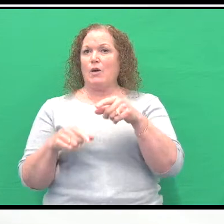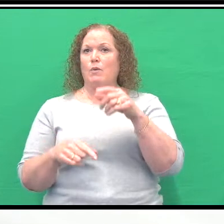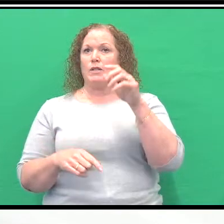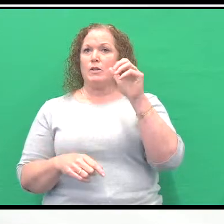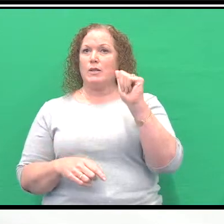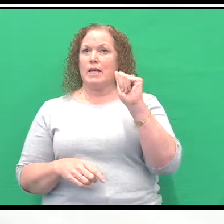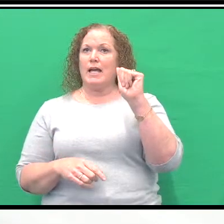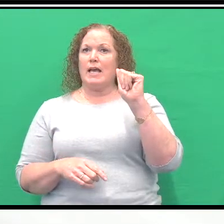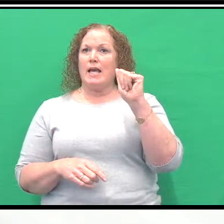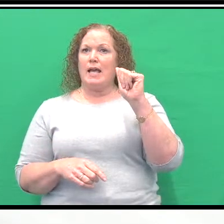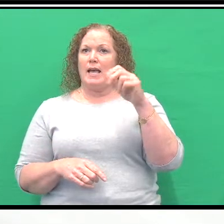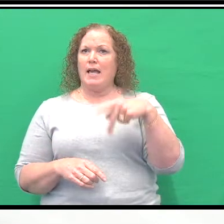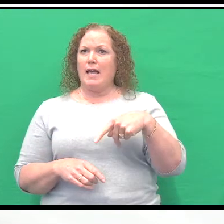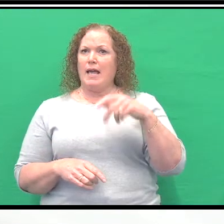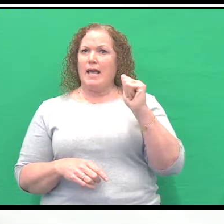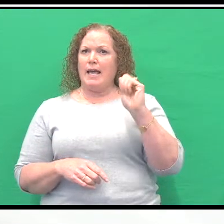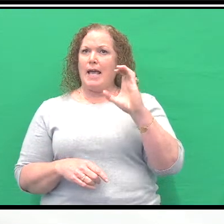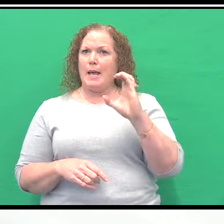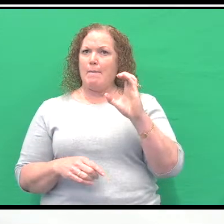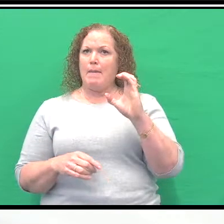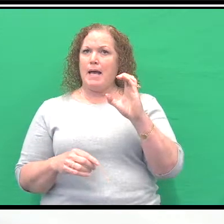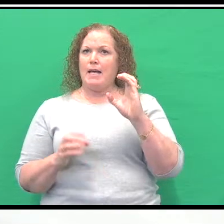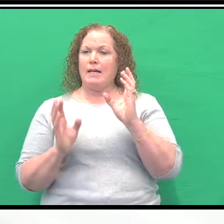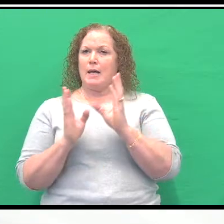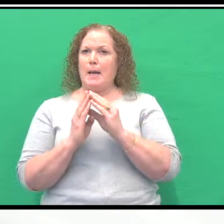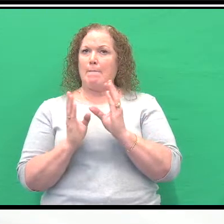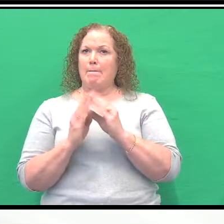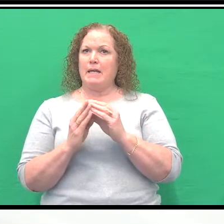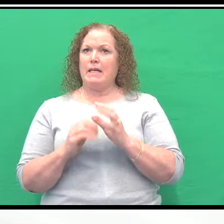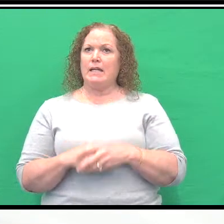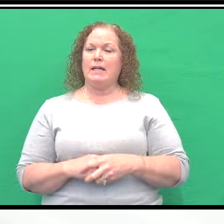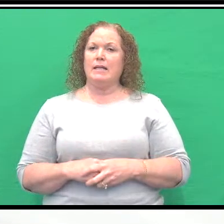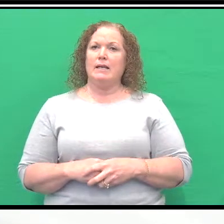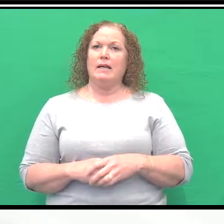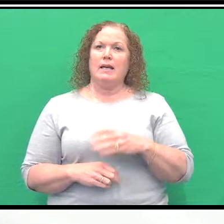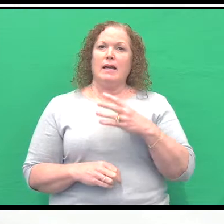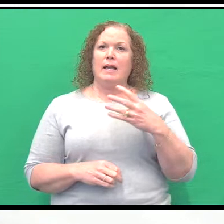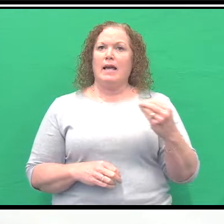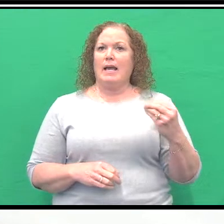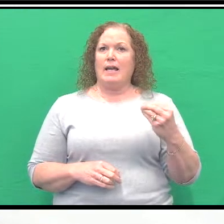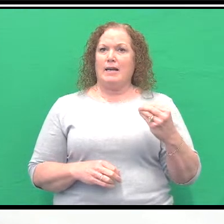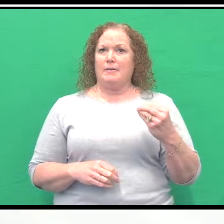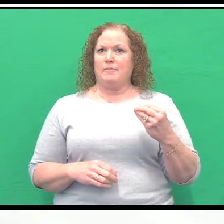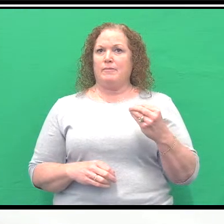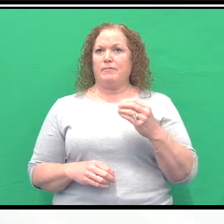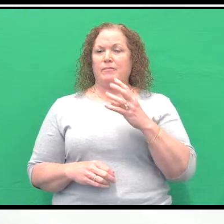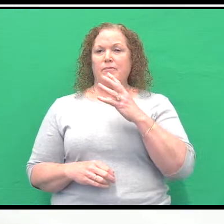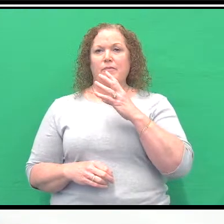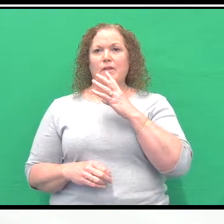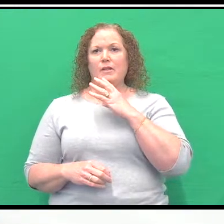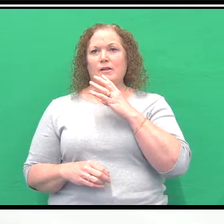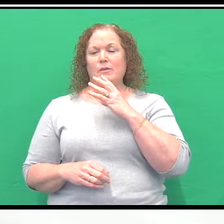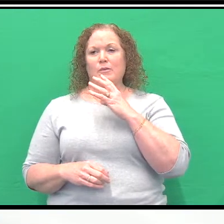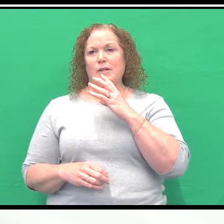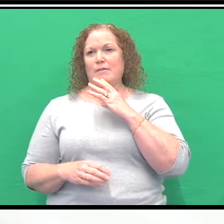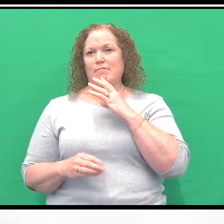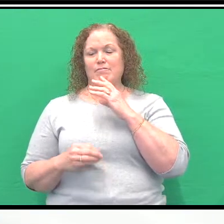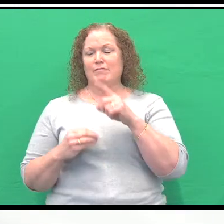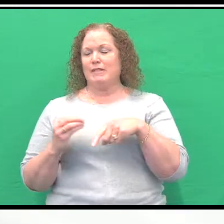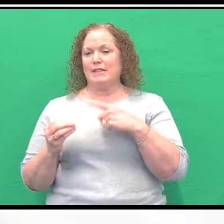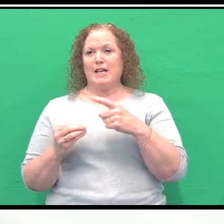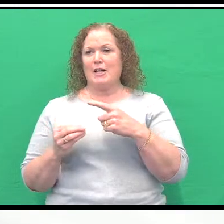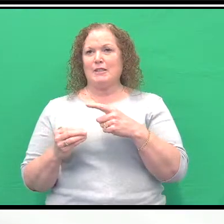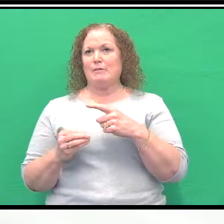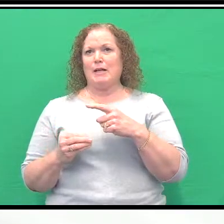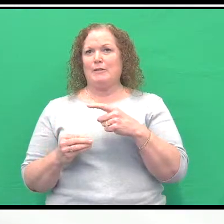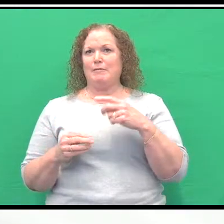American Parent Advisory Council meeting, and there were excellent presentations on some local history, a great discussion about slavery